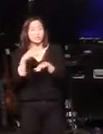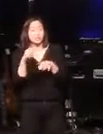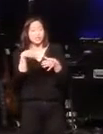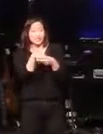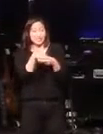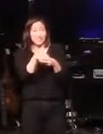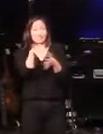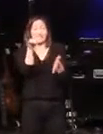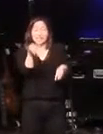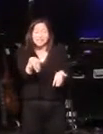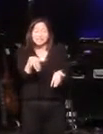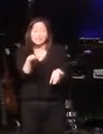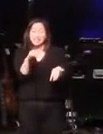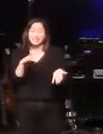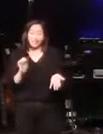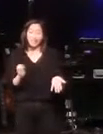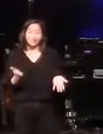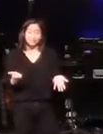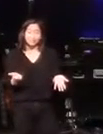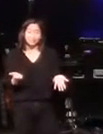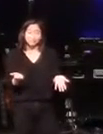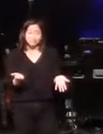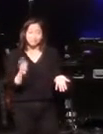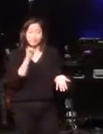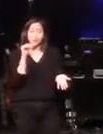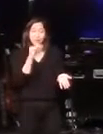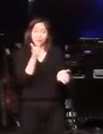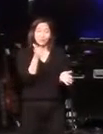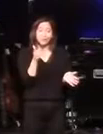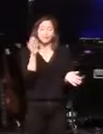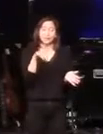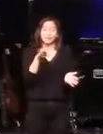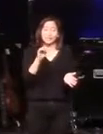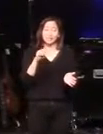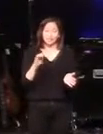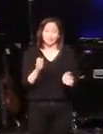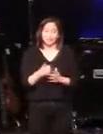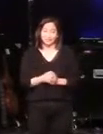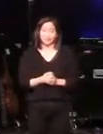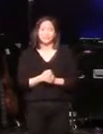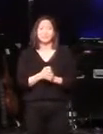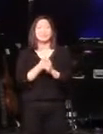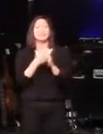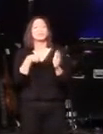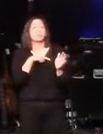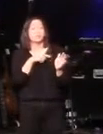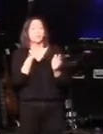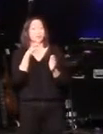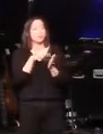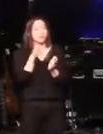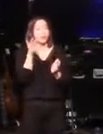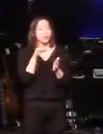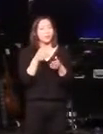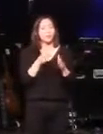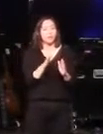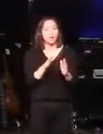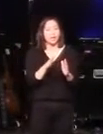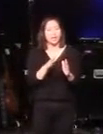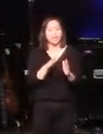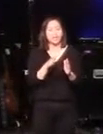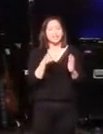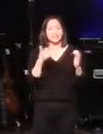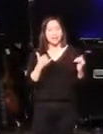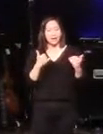like the icing. It's cake. We have found a way to bring cake to